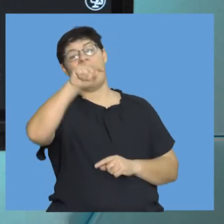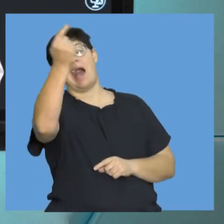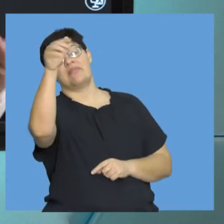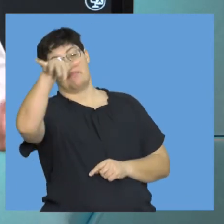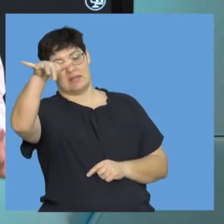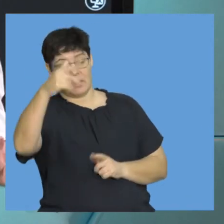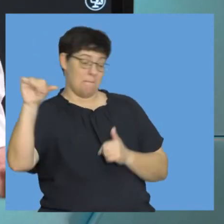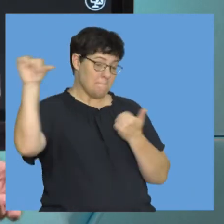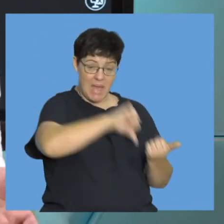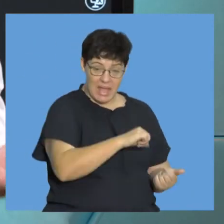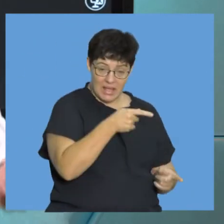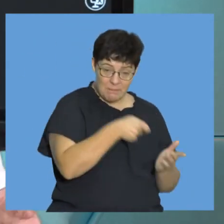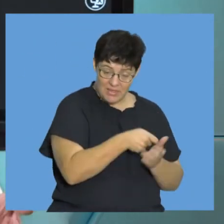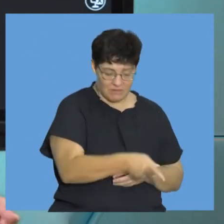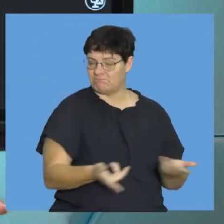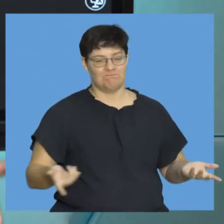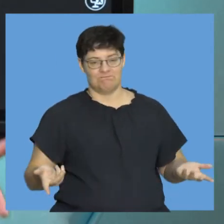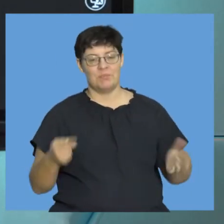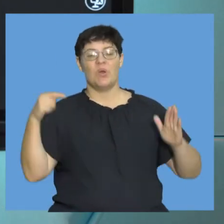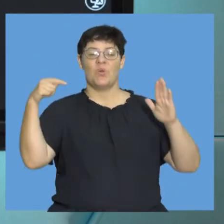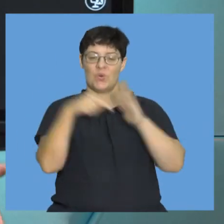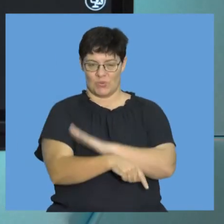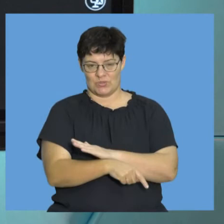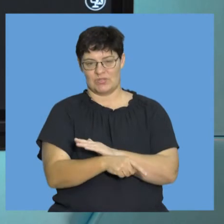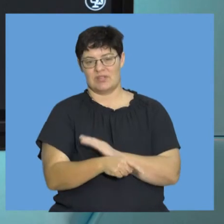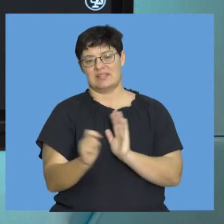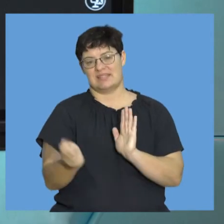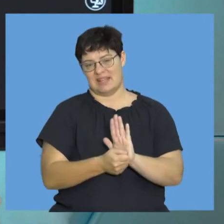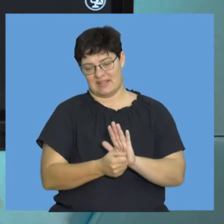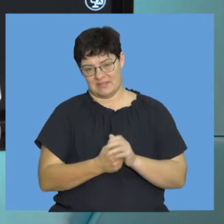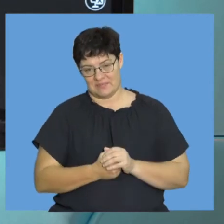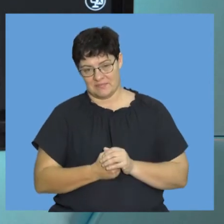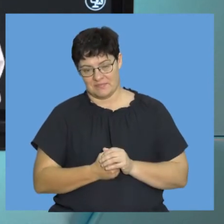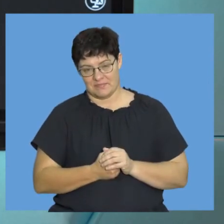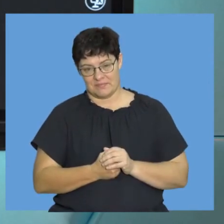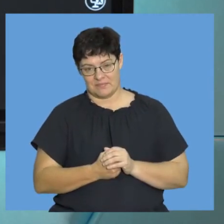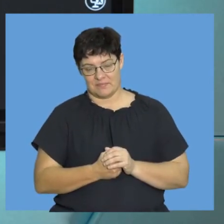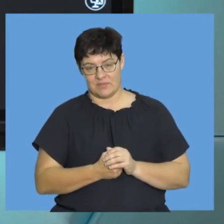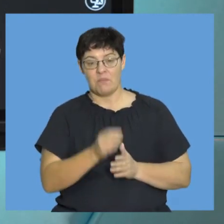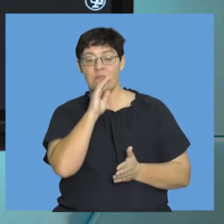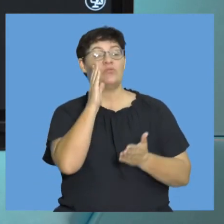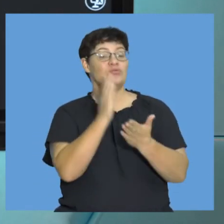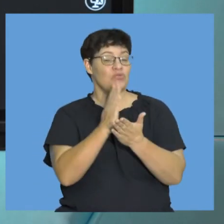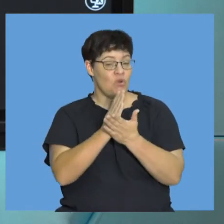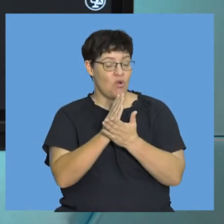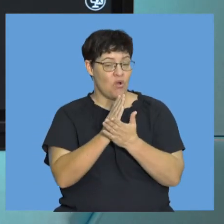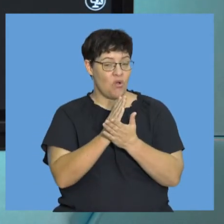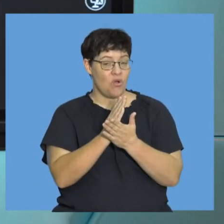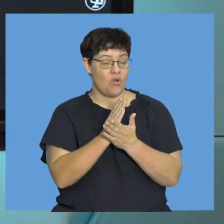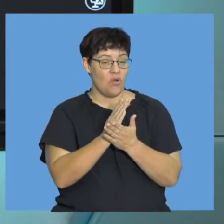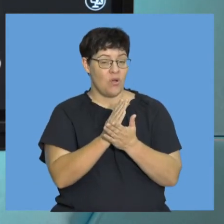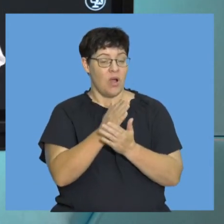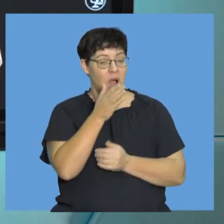item from another business and you've lost out on a potential sale. So make sure that you have systems in